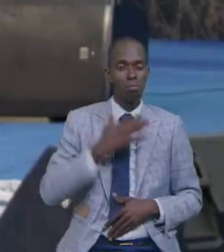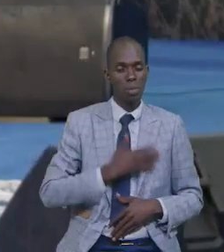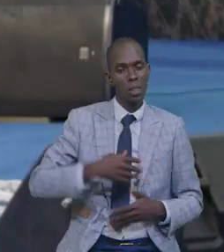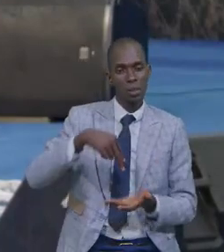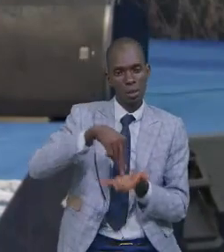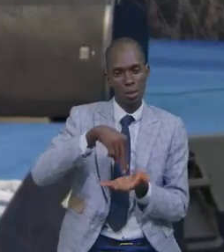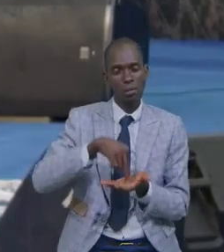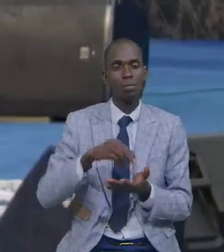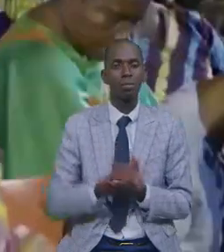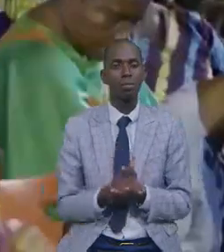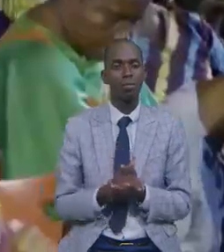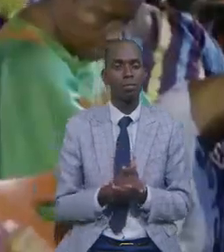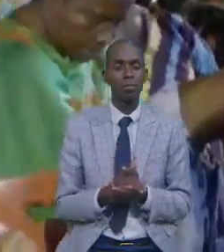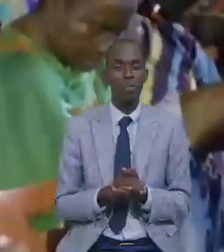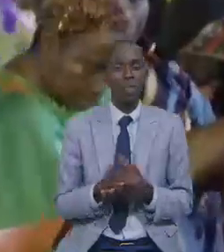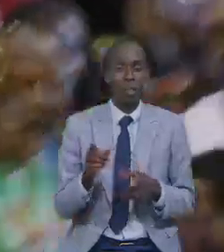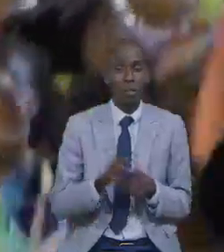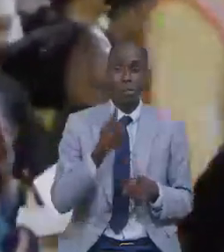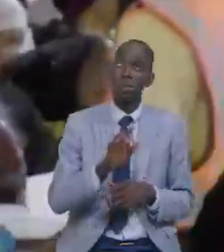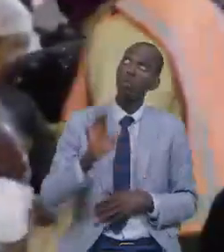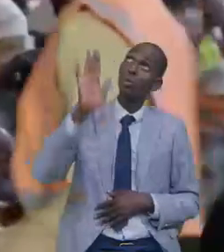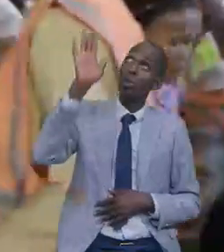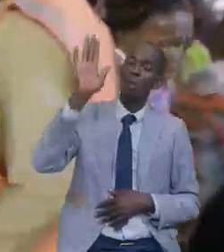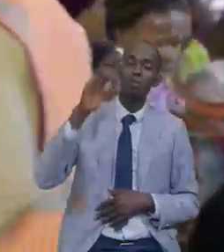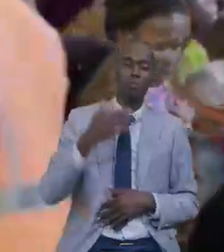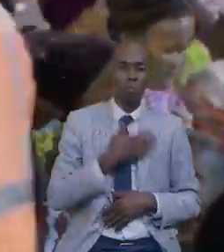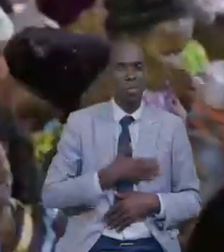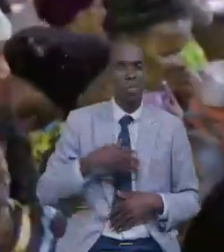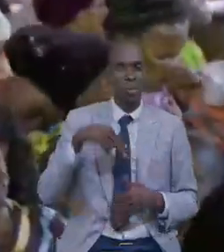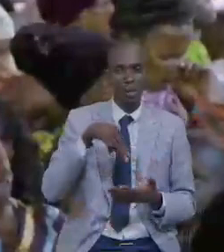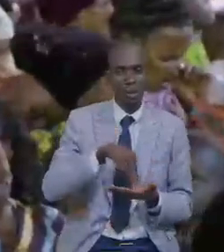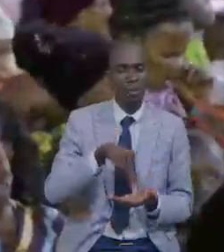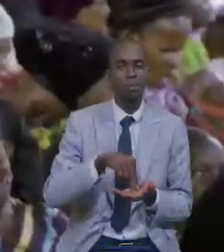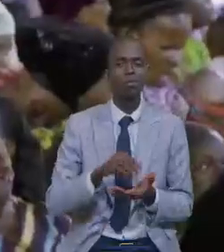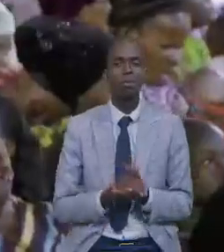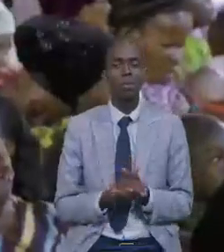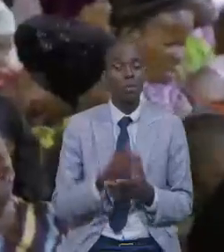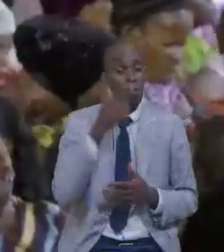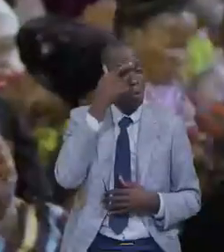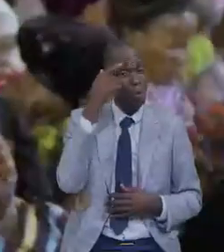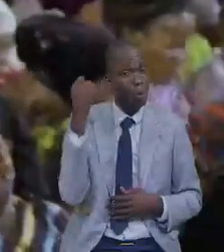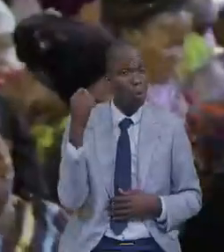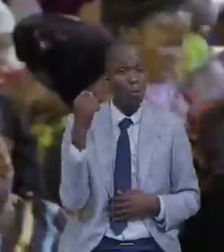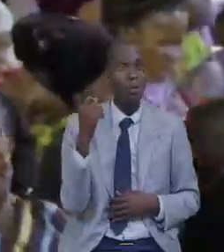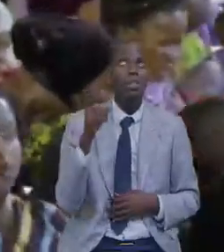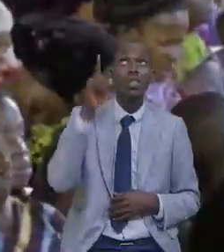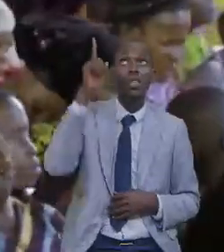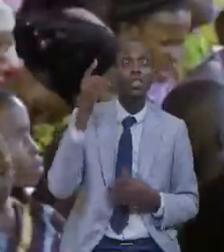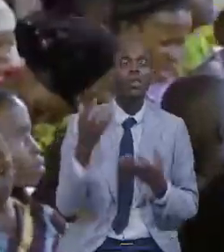feet. Take another step and rise up on your feet, because he wants to give you